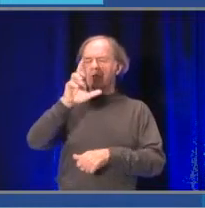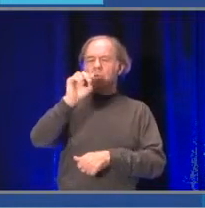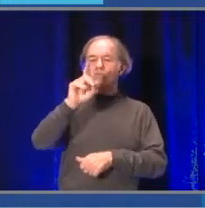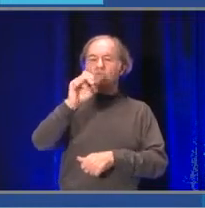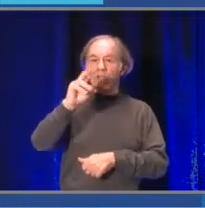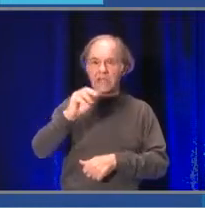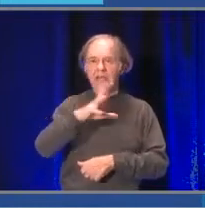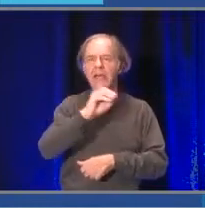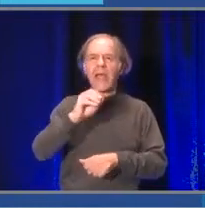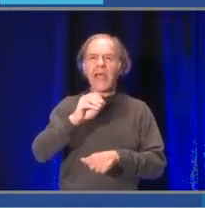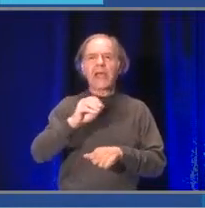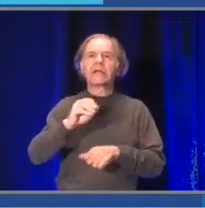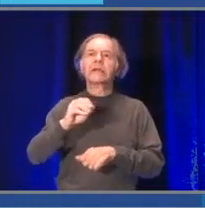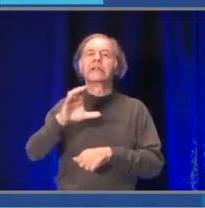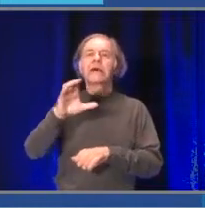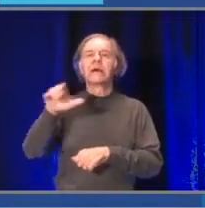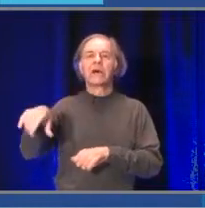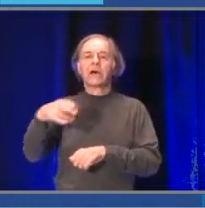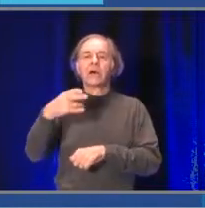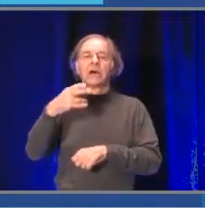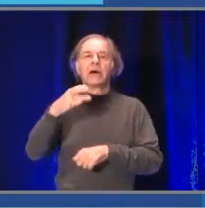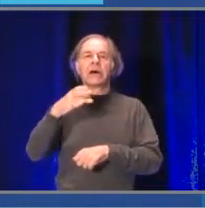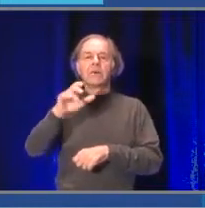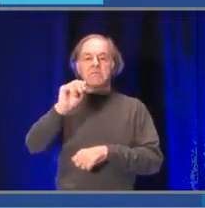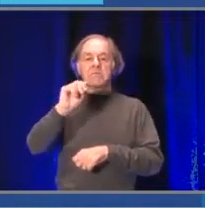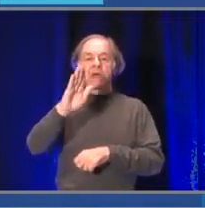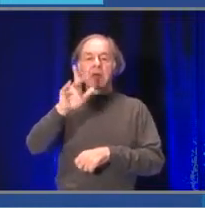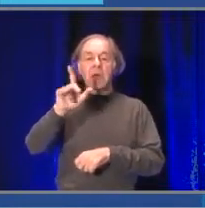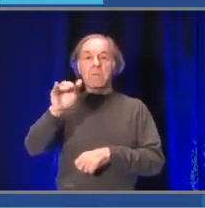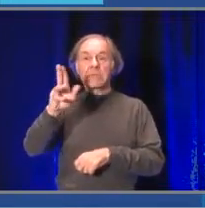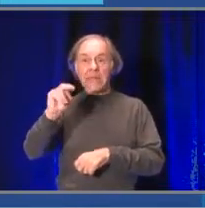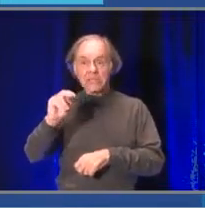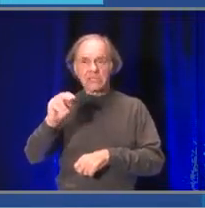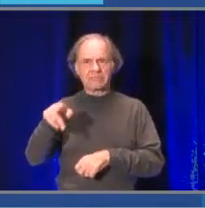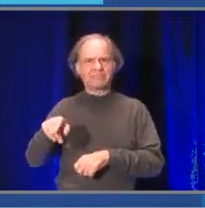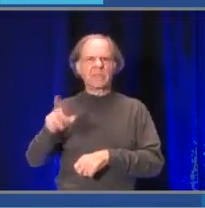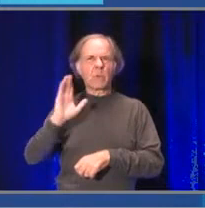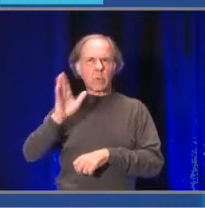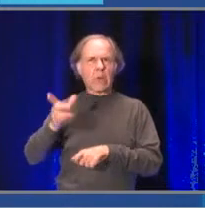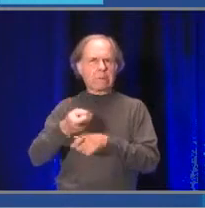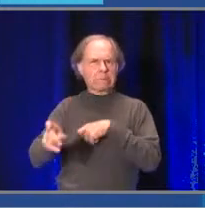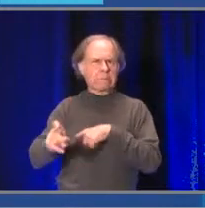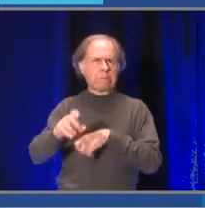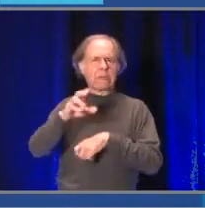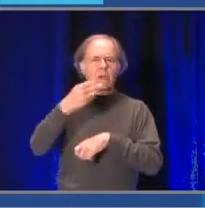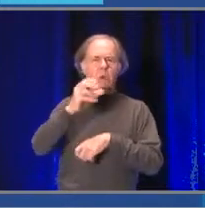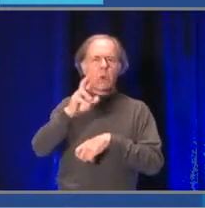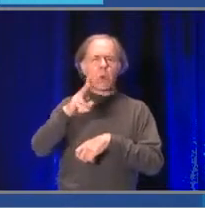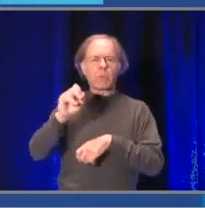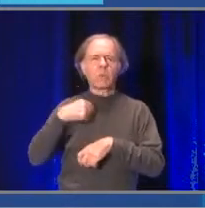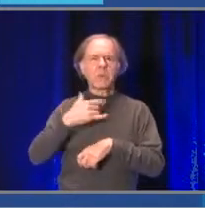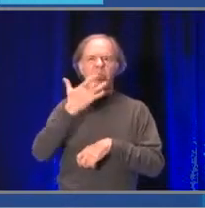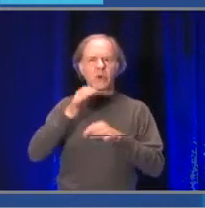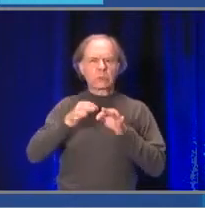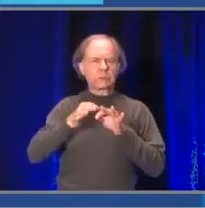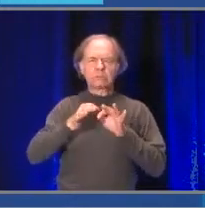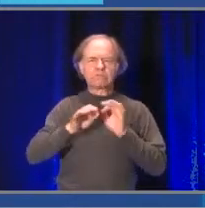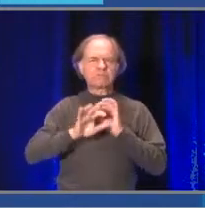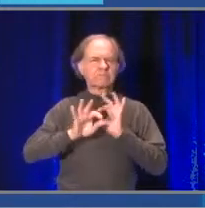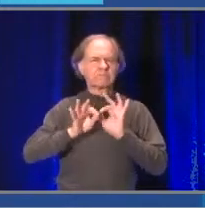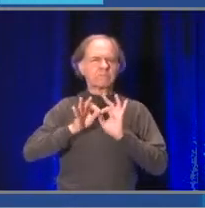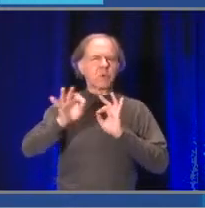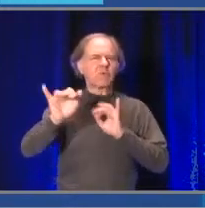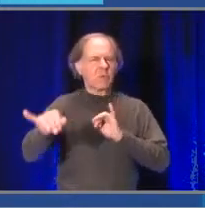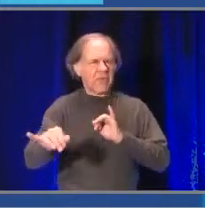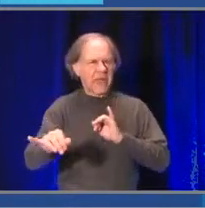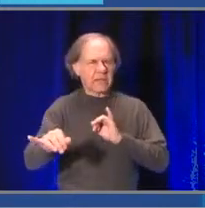which removes the hormones, specifically testosterone, because there are a lot of long-term side effects on those. So the longer we can hold off additional treatments,